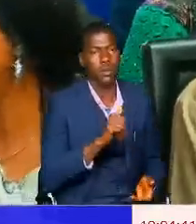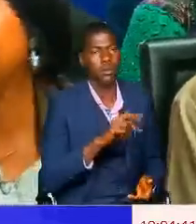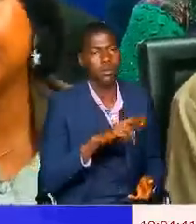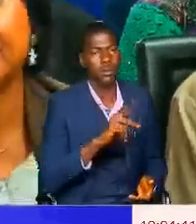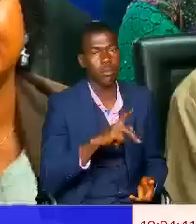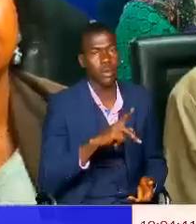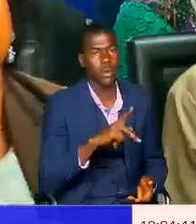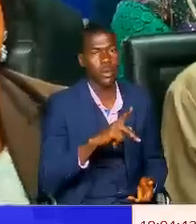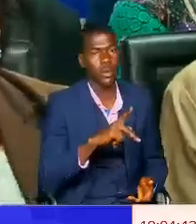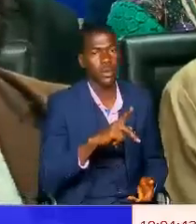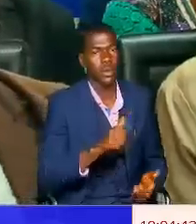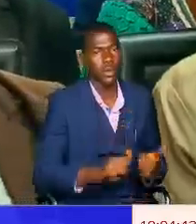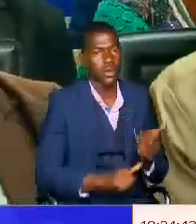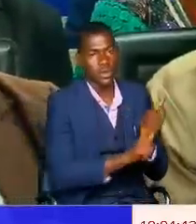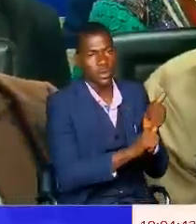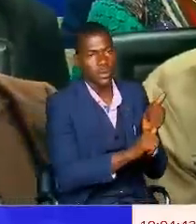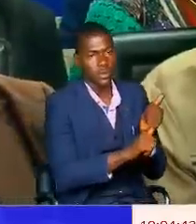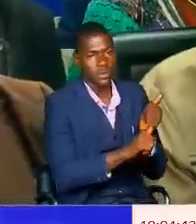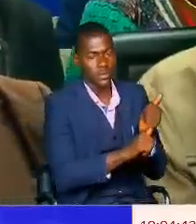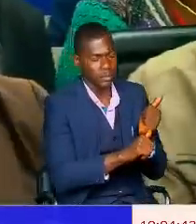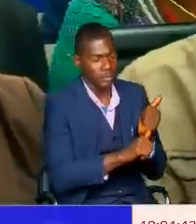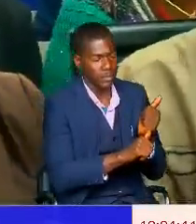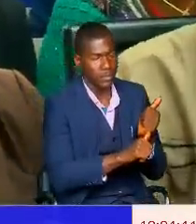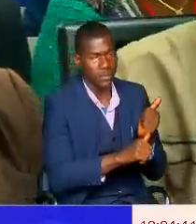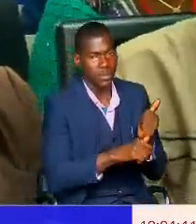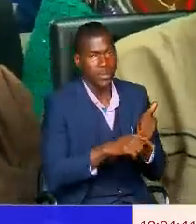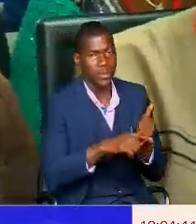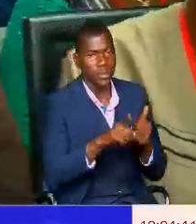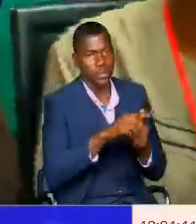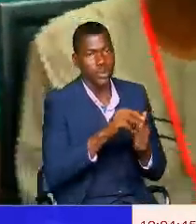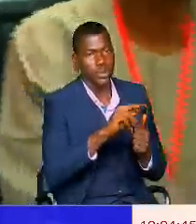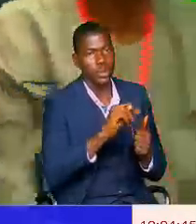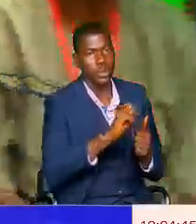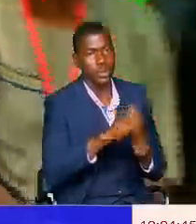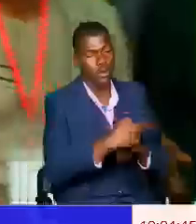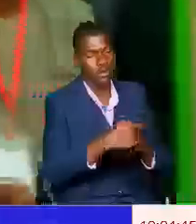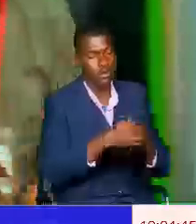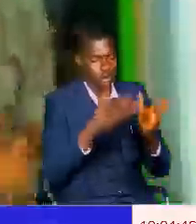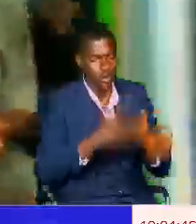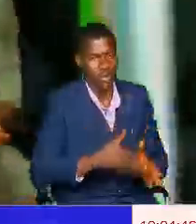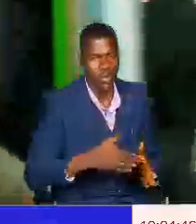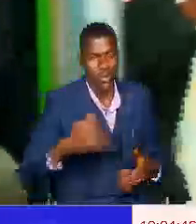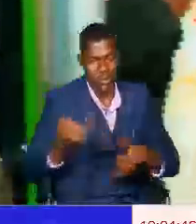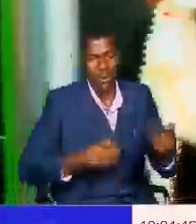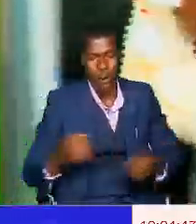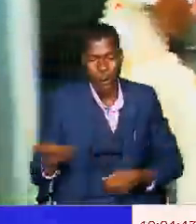the Deputy Zonal Manager, EMS Paso. Thank you very much. We appreciate them.